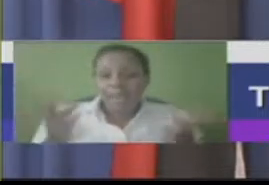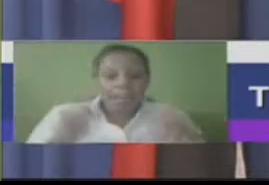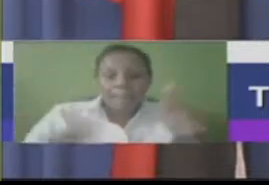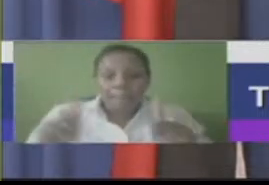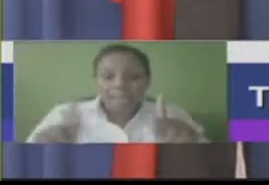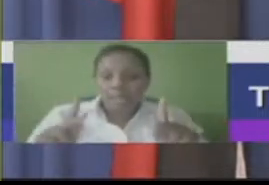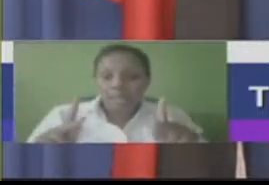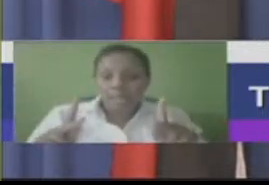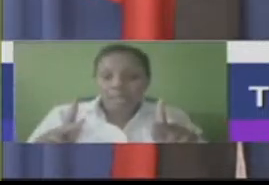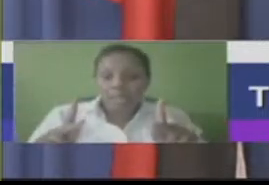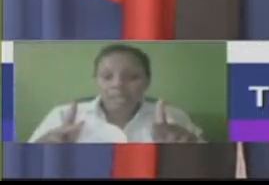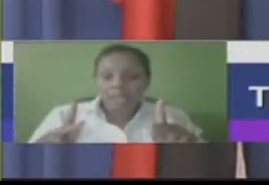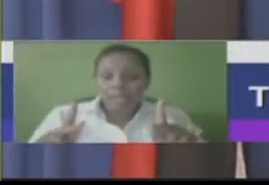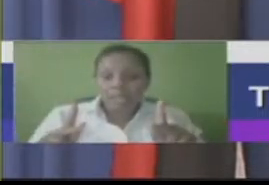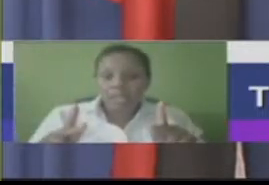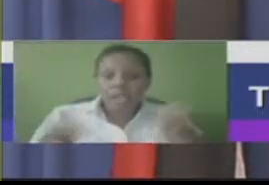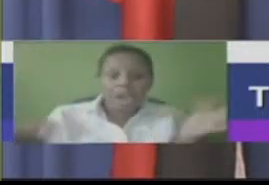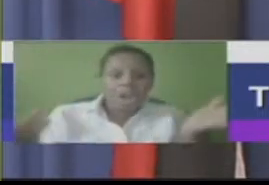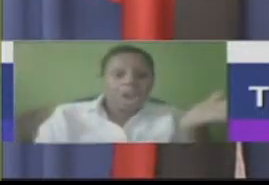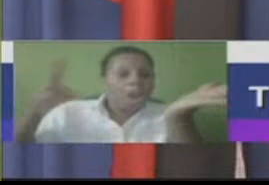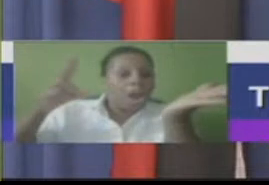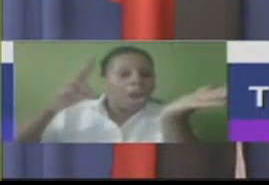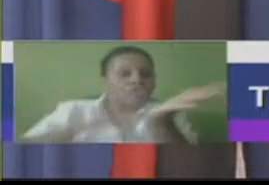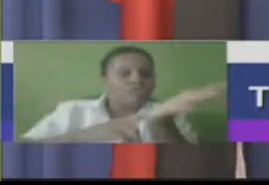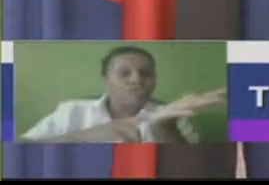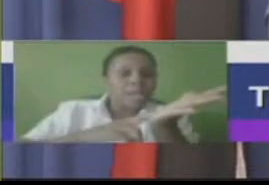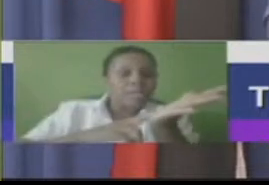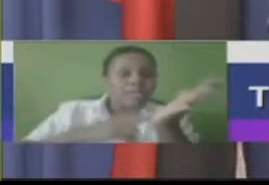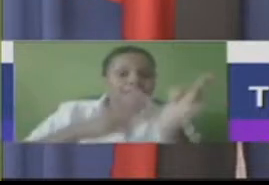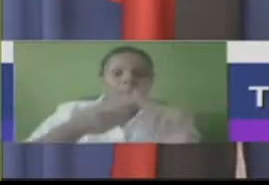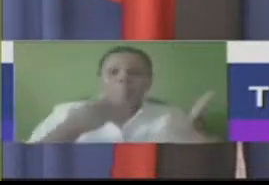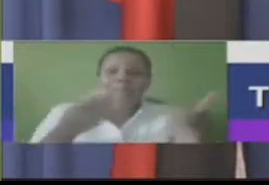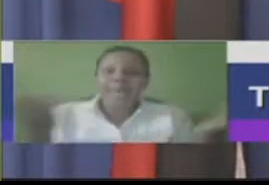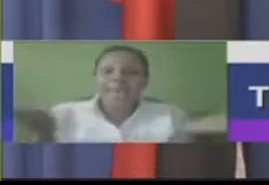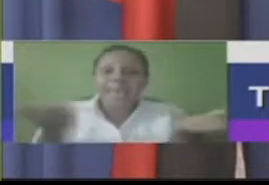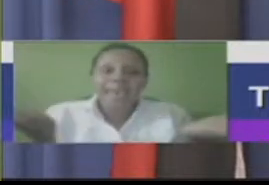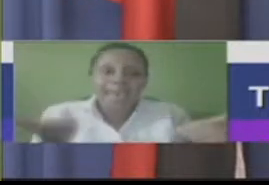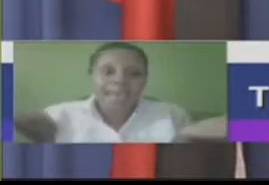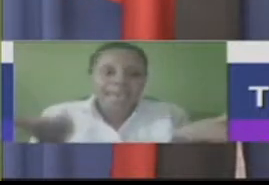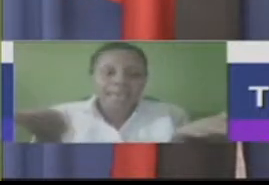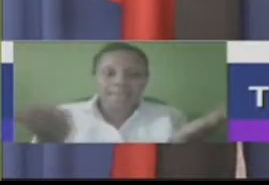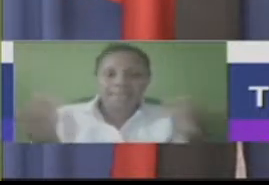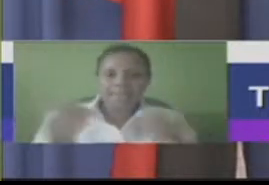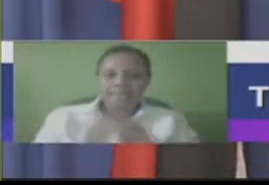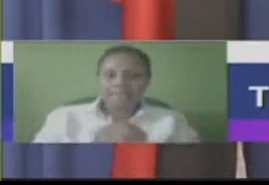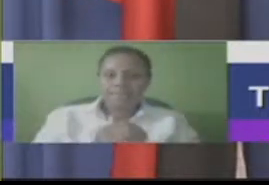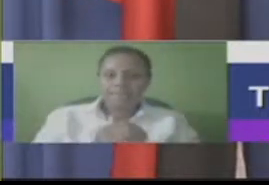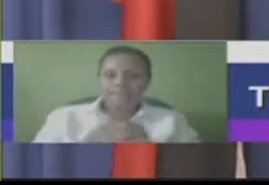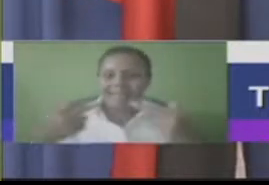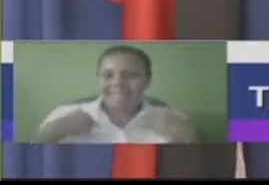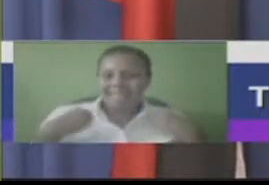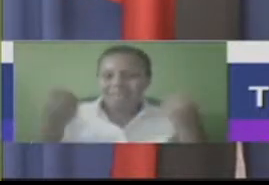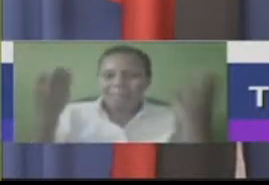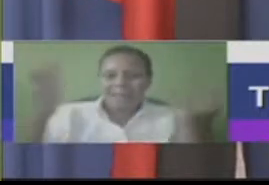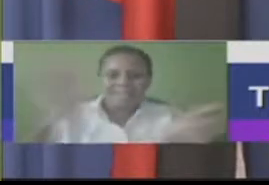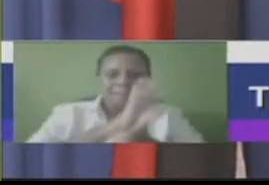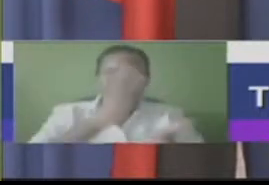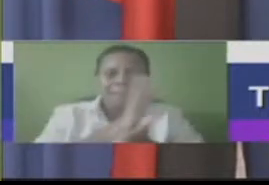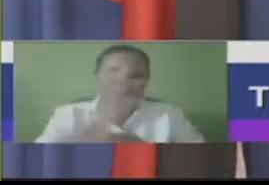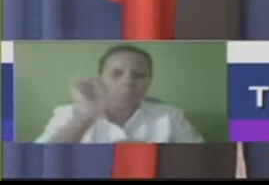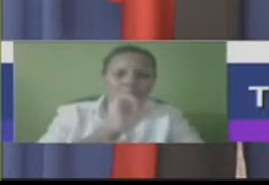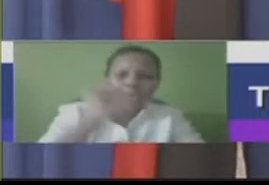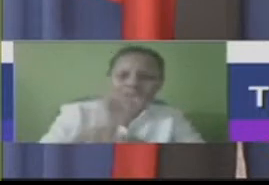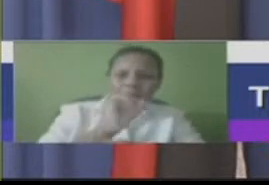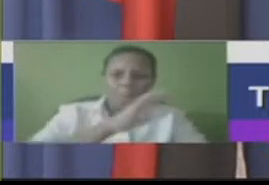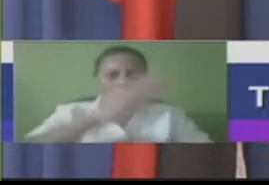bridges and sort of those kind of construction. And the schools, we have a lot, school work and so on. All of those are, our